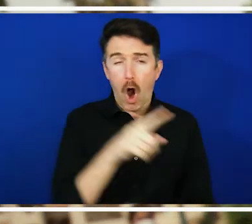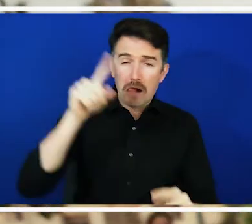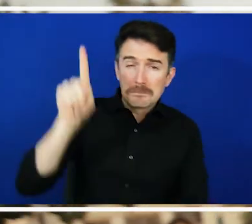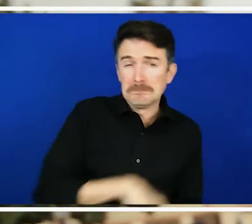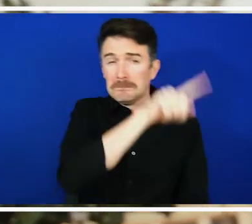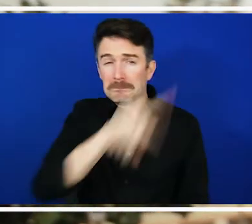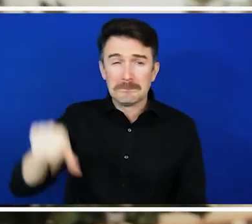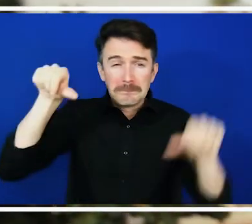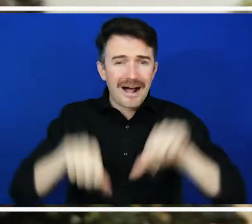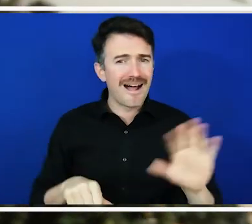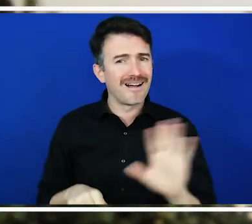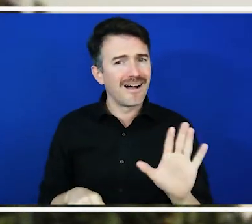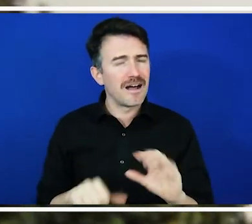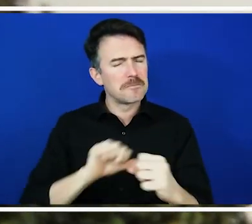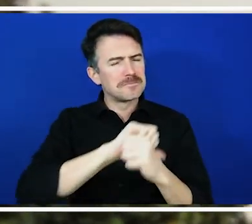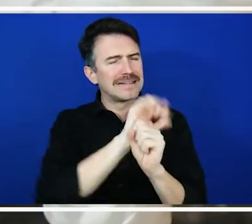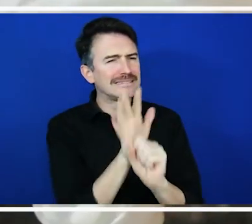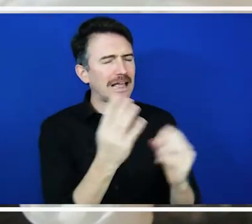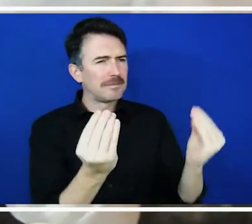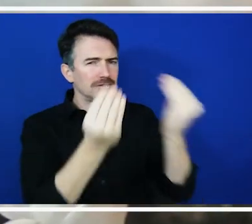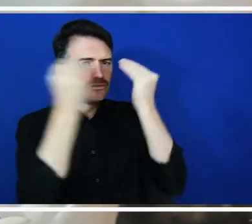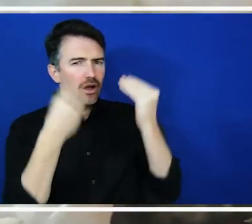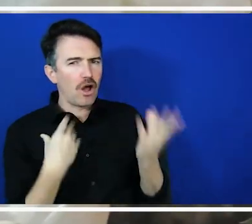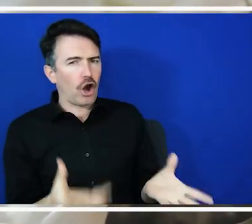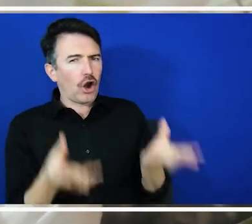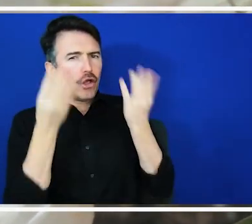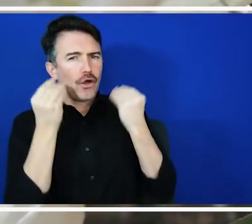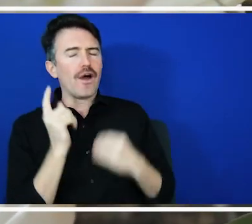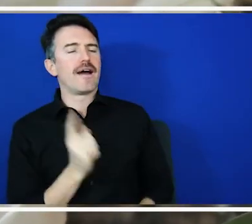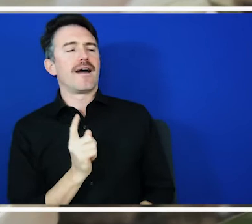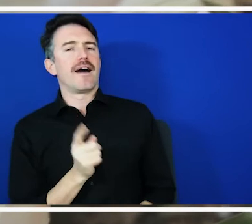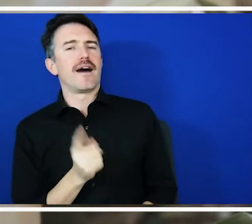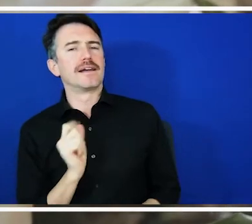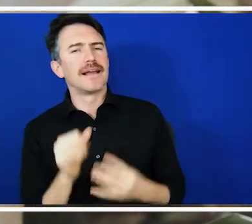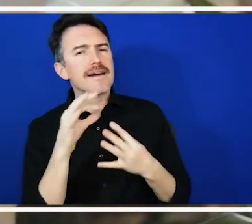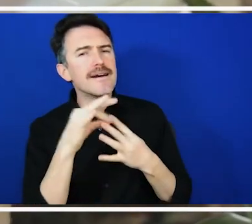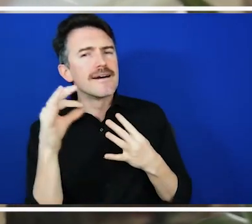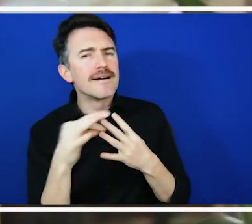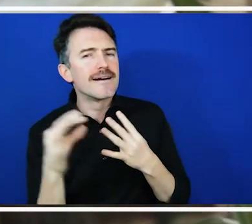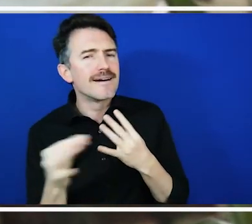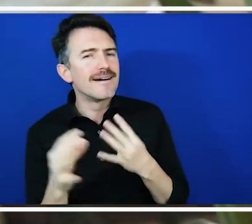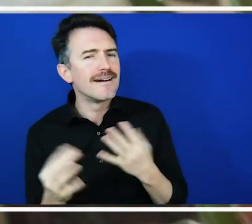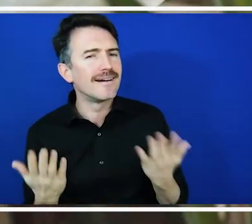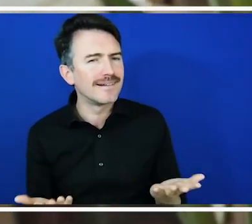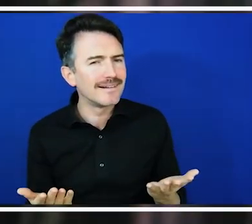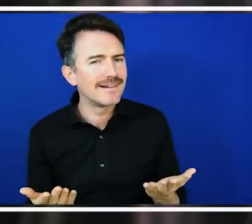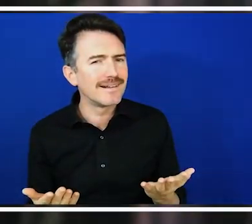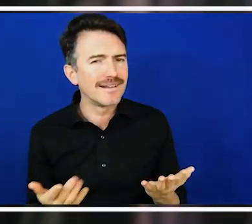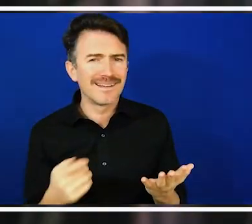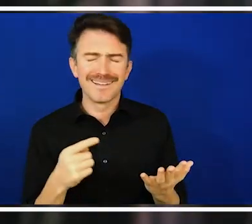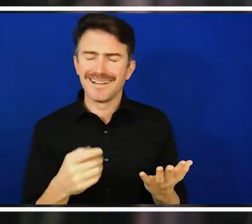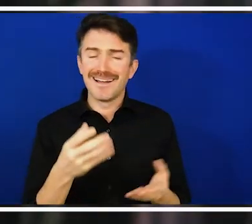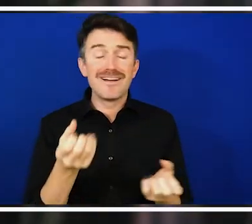bad. If there's something this pandemic has taught us, it's empathy.